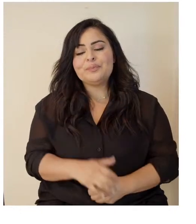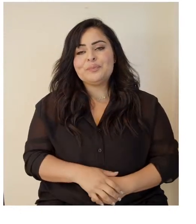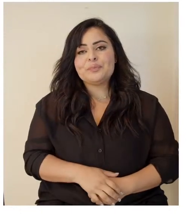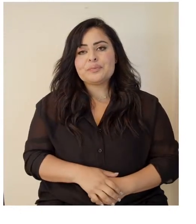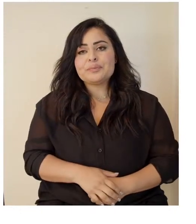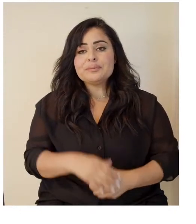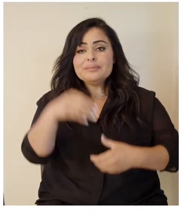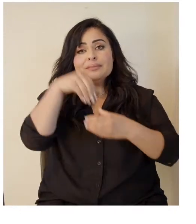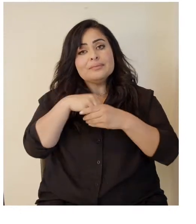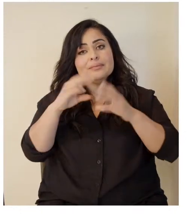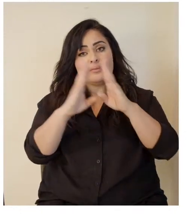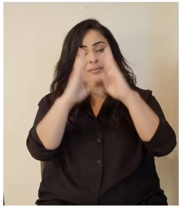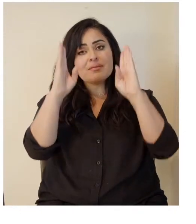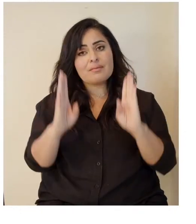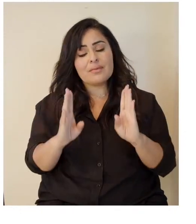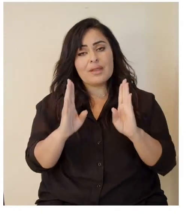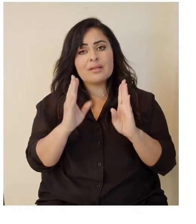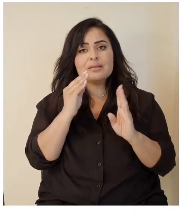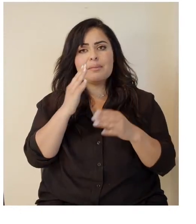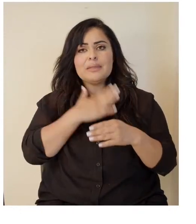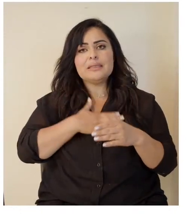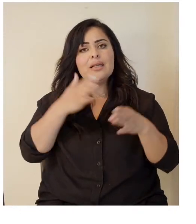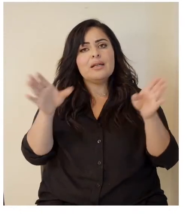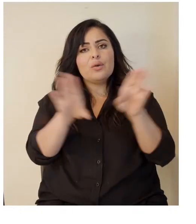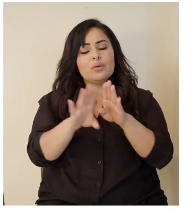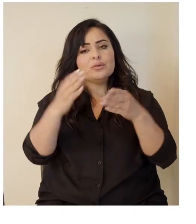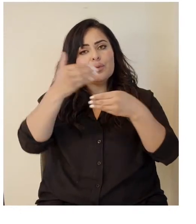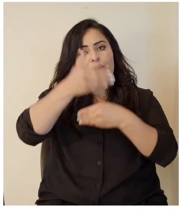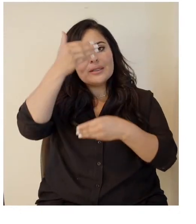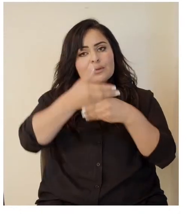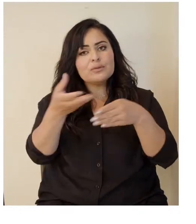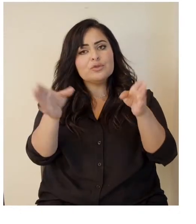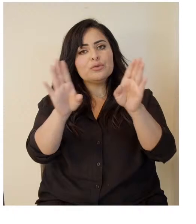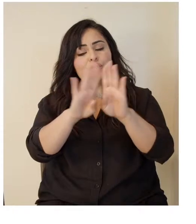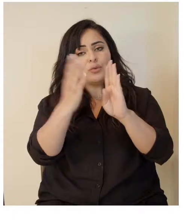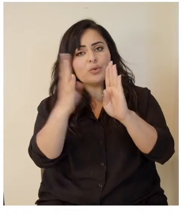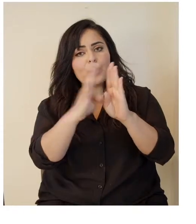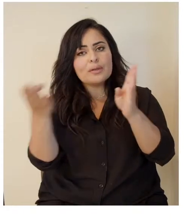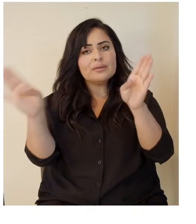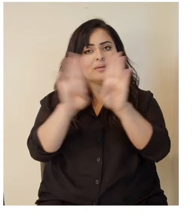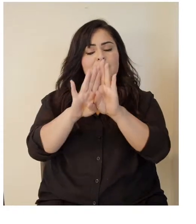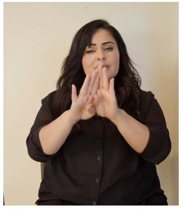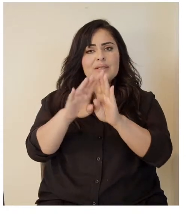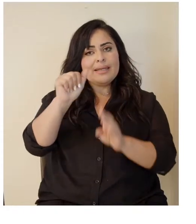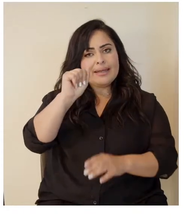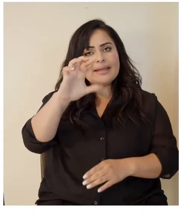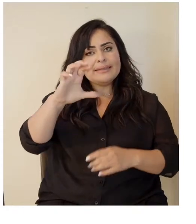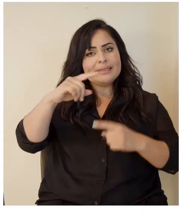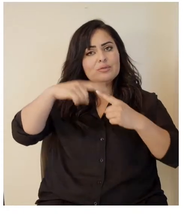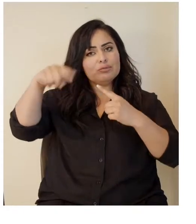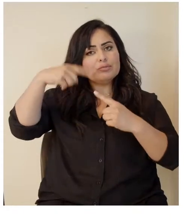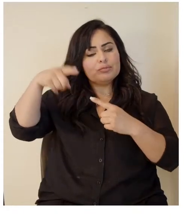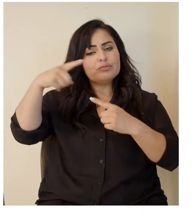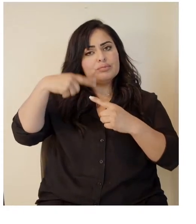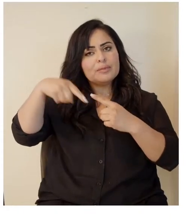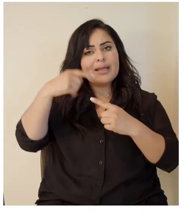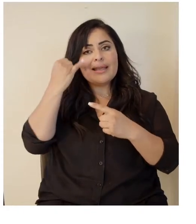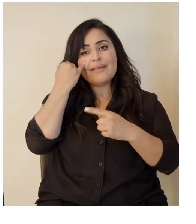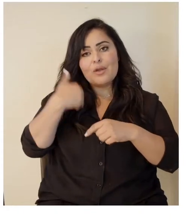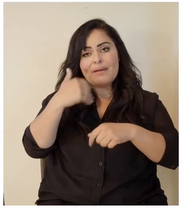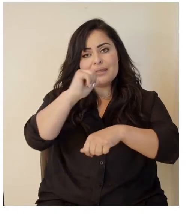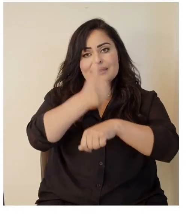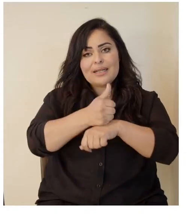as clean as possible as well by closing windows and doors. You can run air conditioning if the air conditioning has a setting that allows